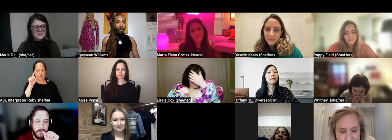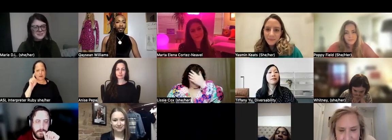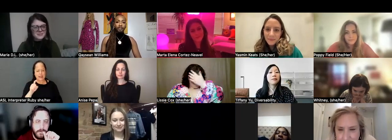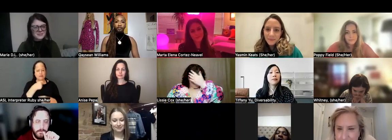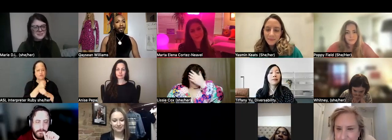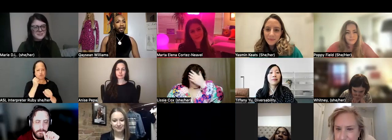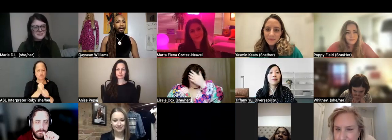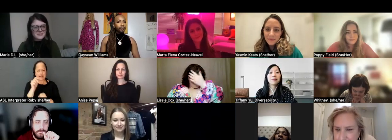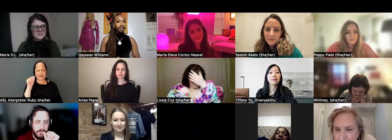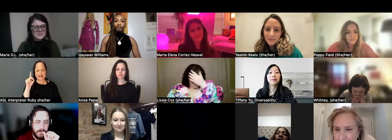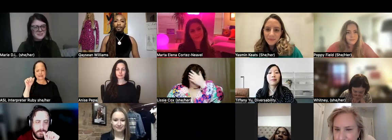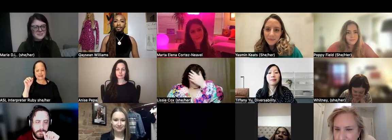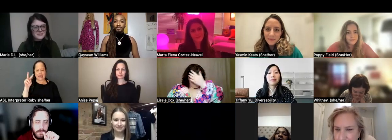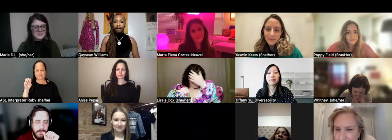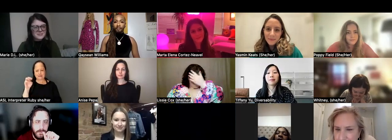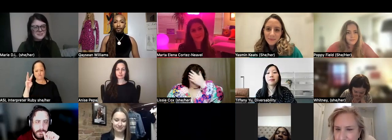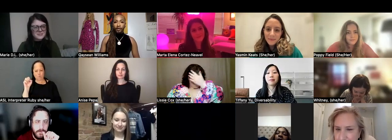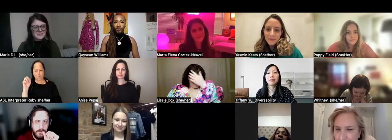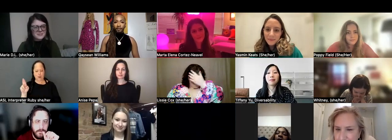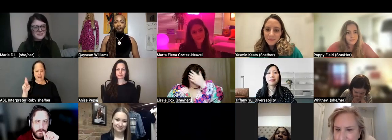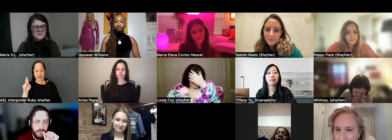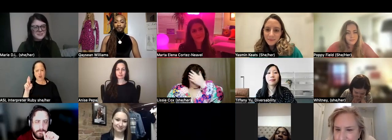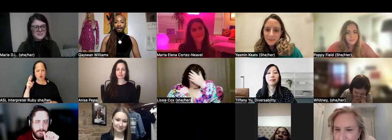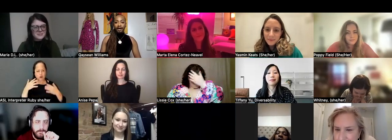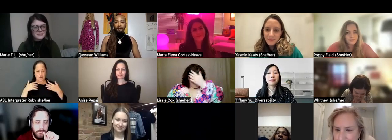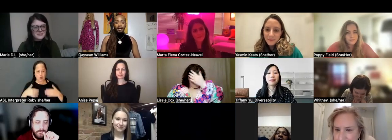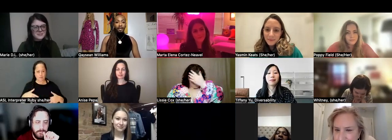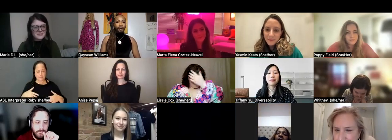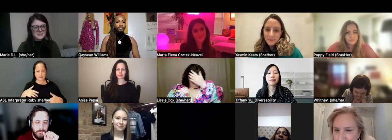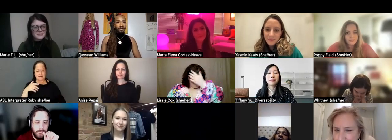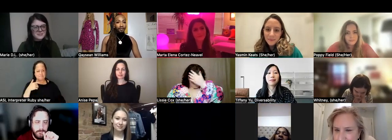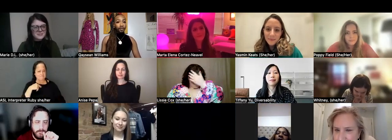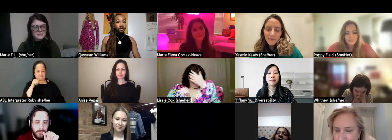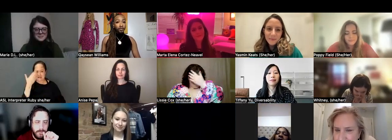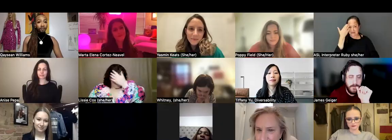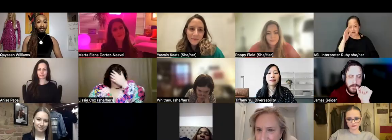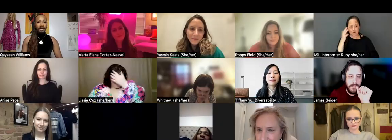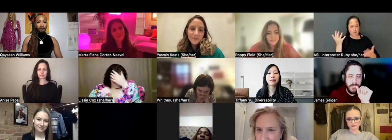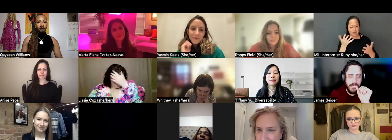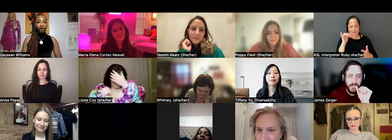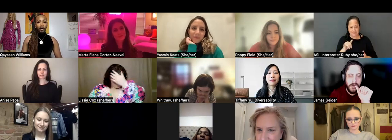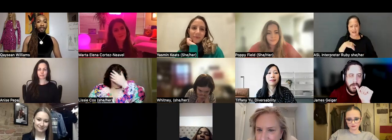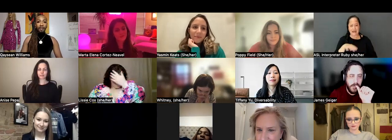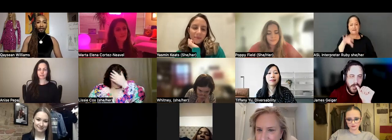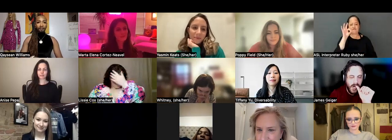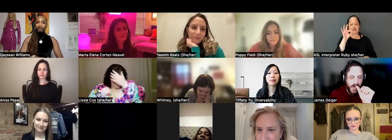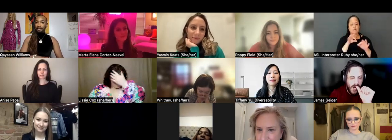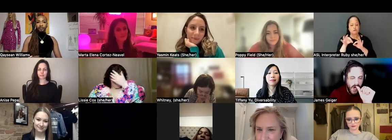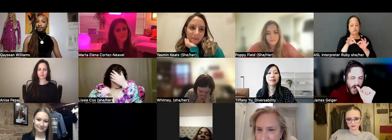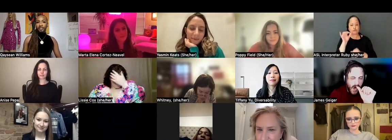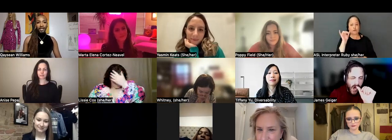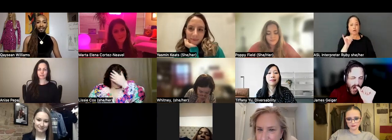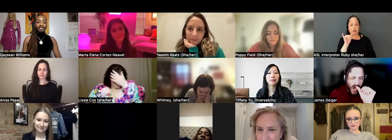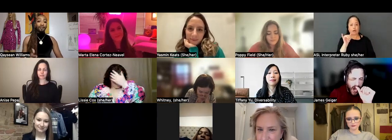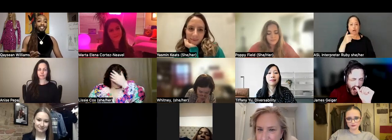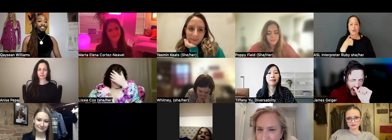wear garment. So in my head, I was like, well, what's an adaptive wear garment? And when I found out the description of the adaptive wear garment, I literally